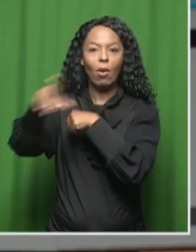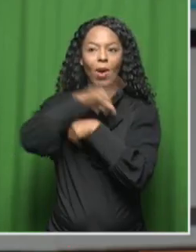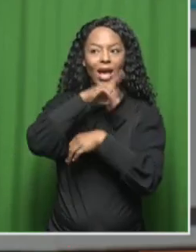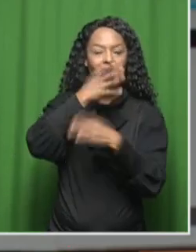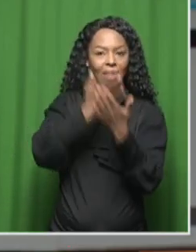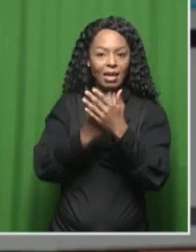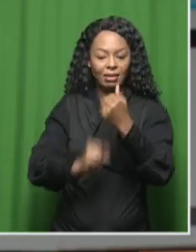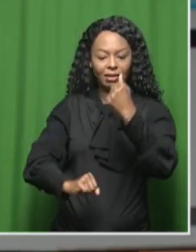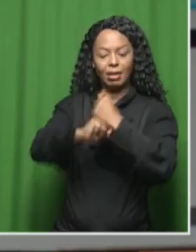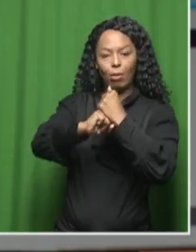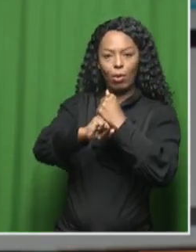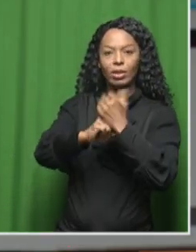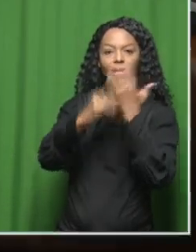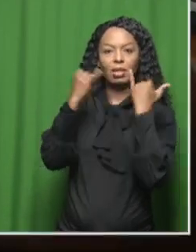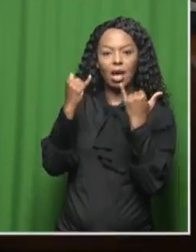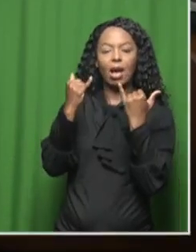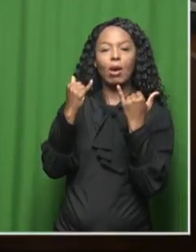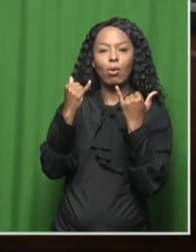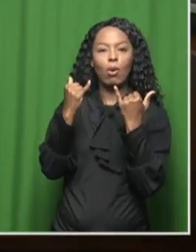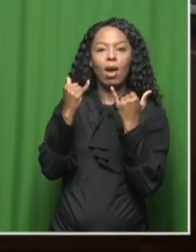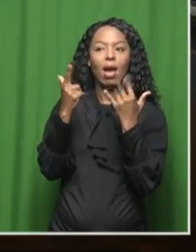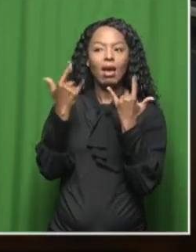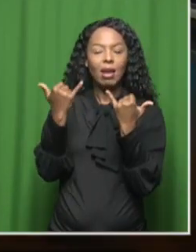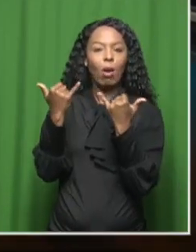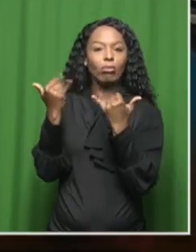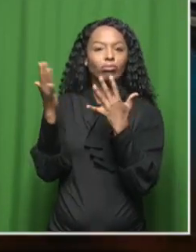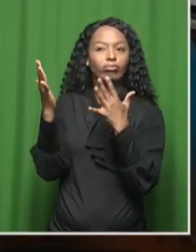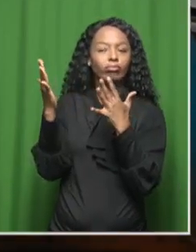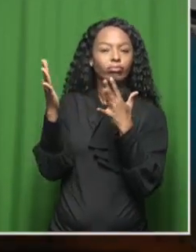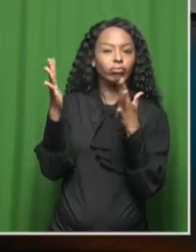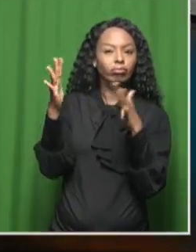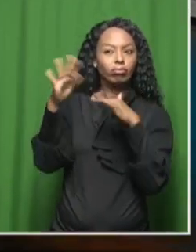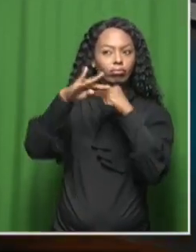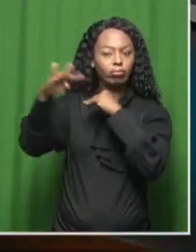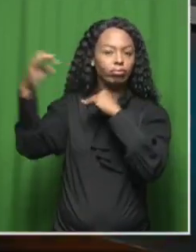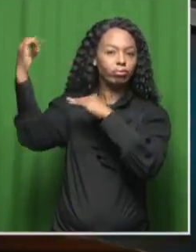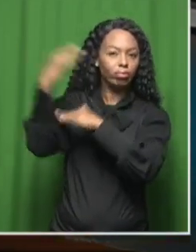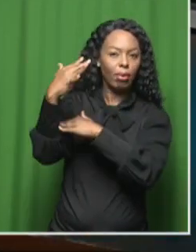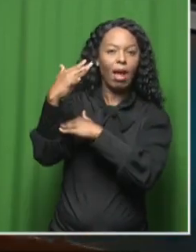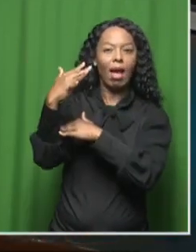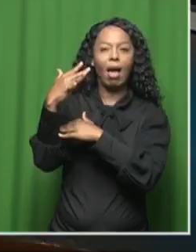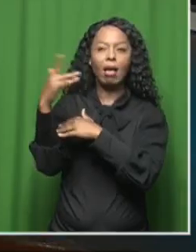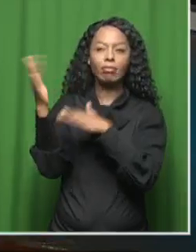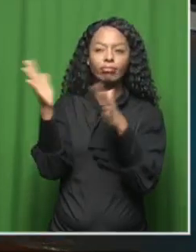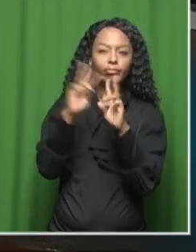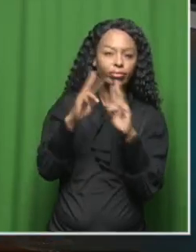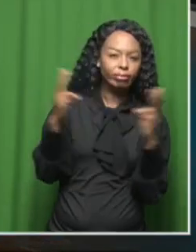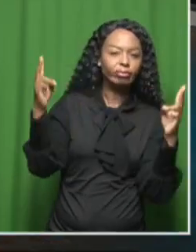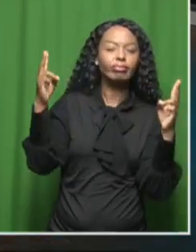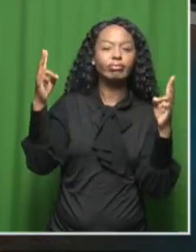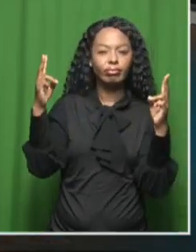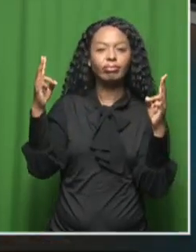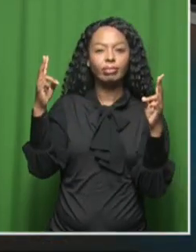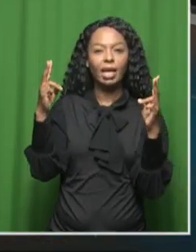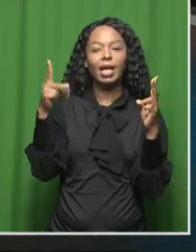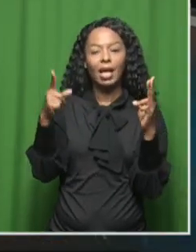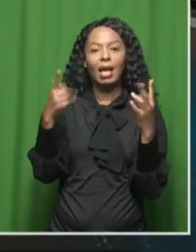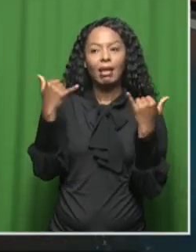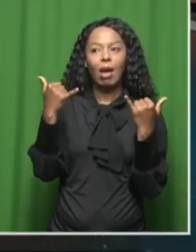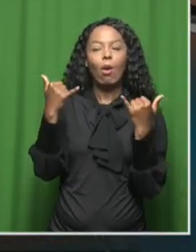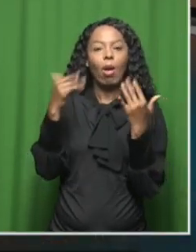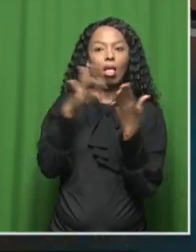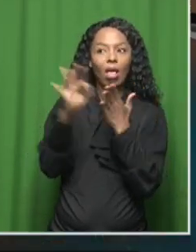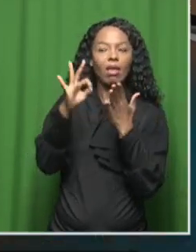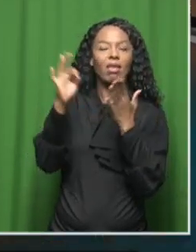energy investments in countries such as South Africa or in India. But we should realize that this on its own is certainly